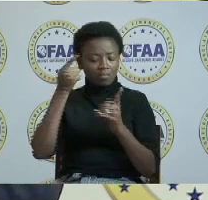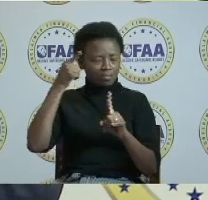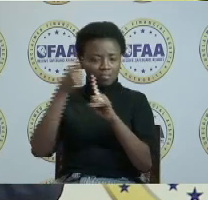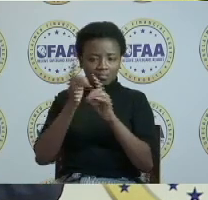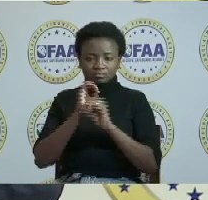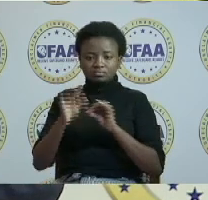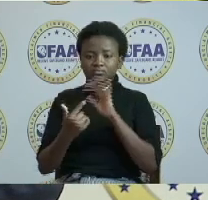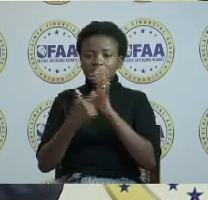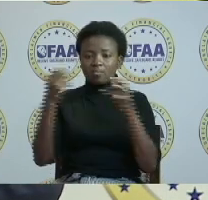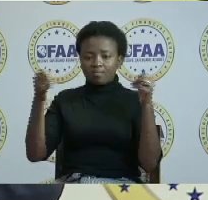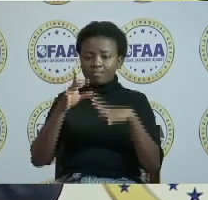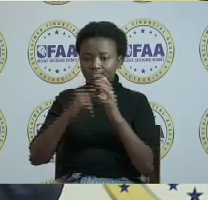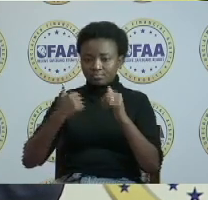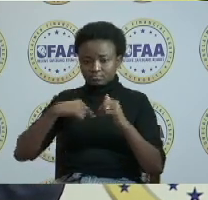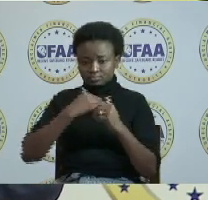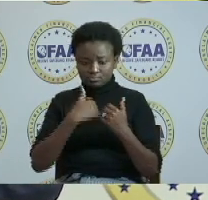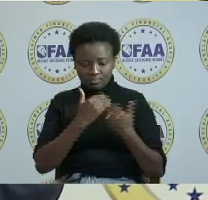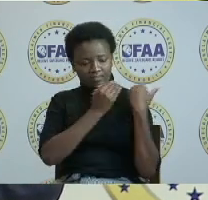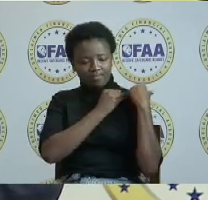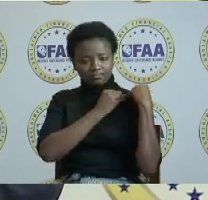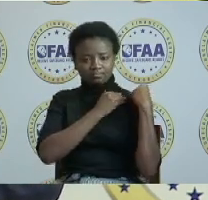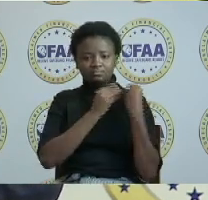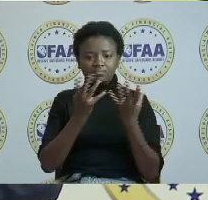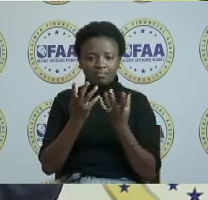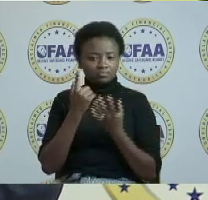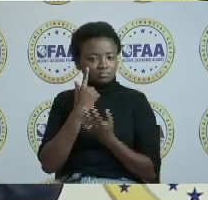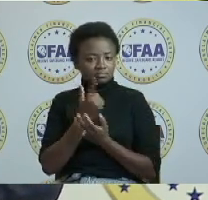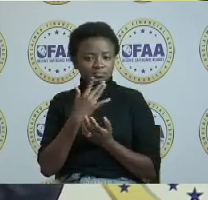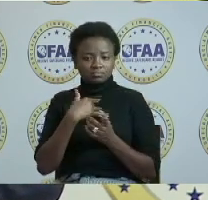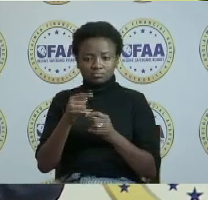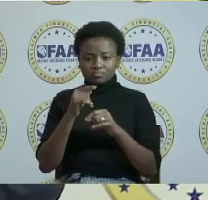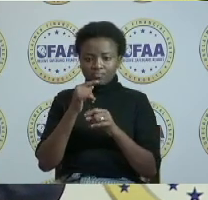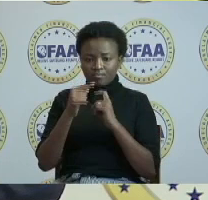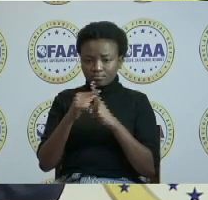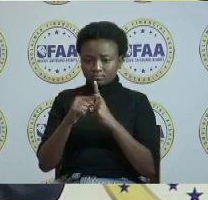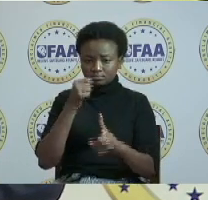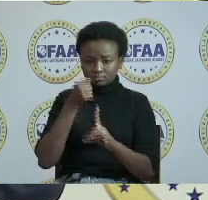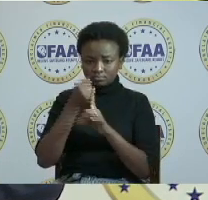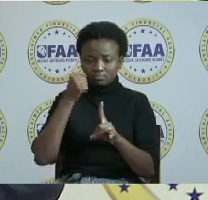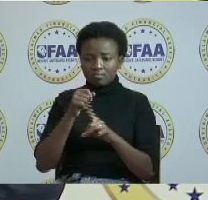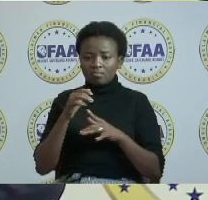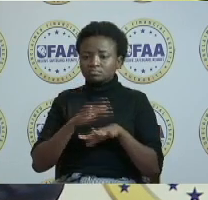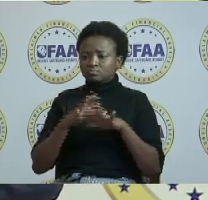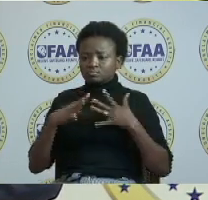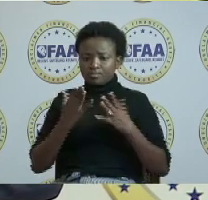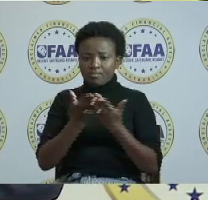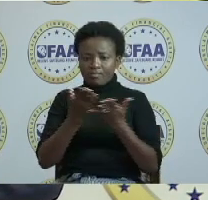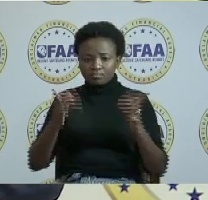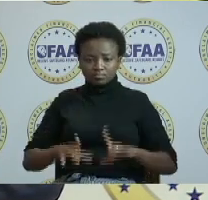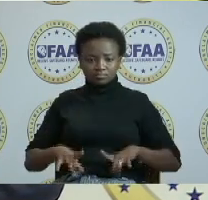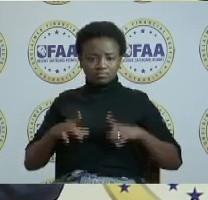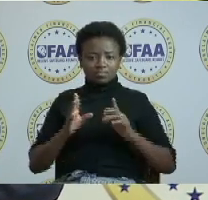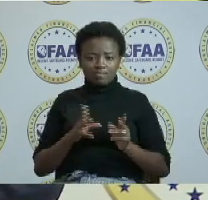reality is that we have a mandate that seeks to have a positive impact on the lives of ordinary